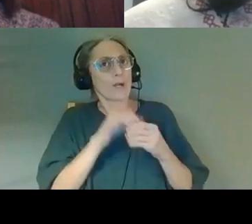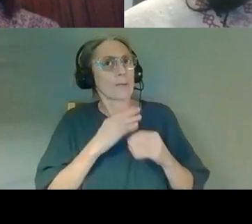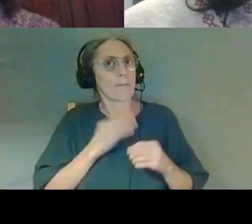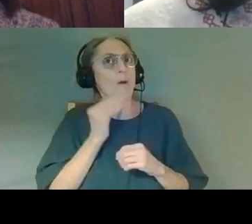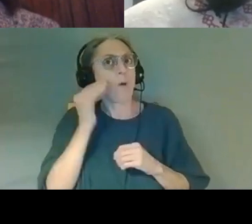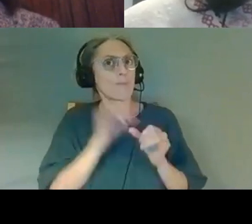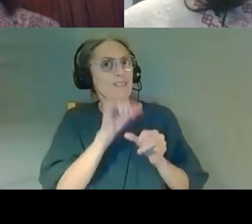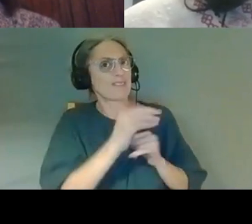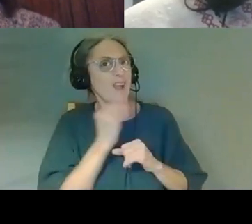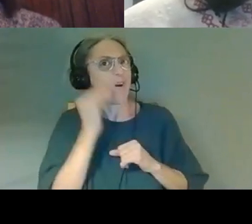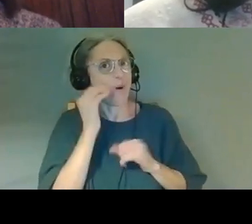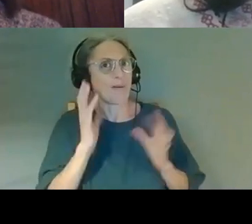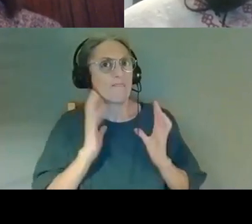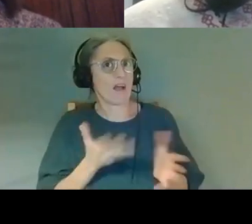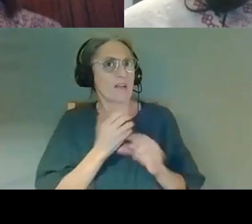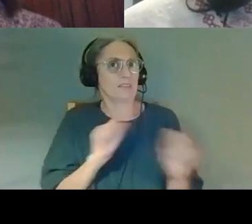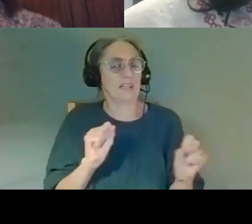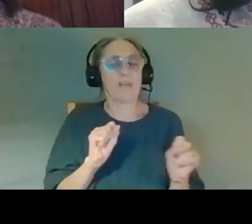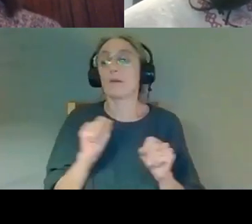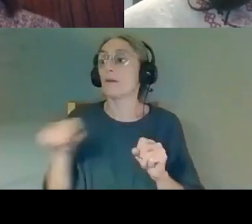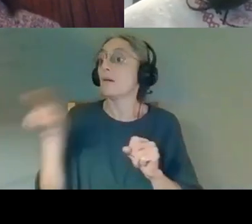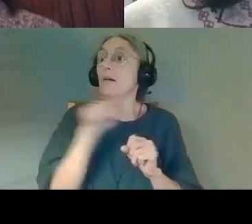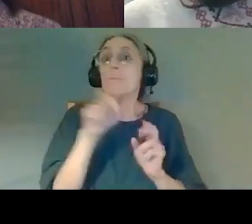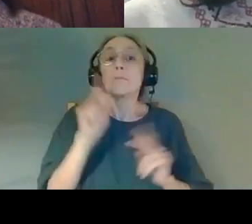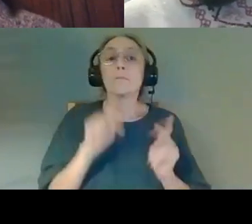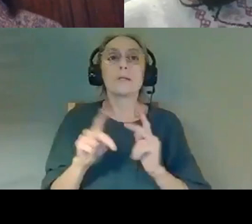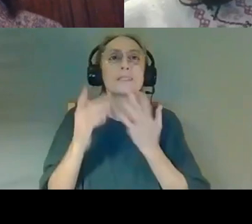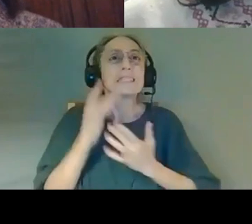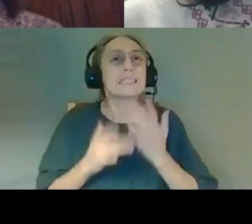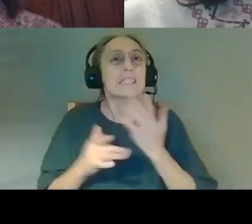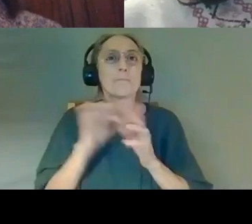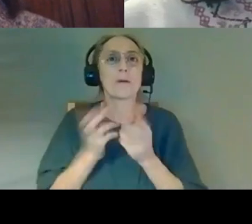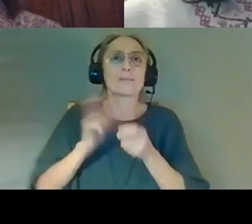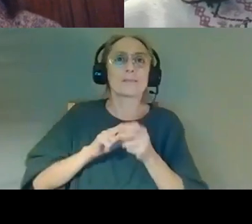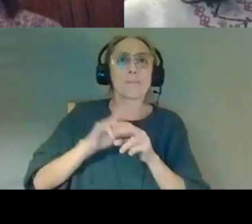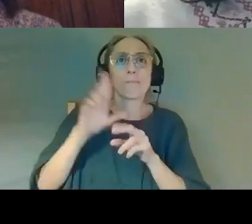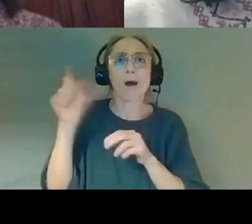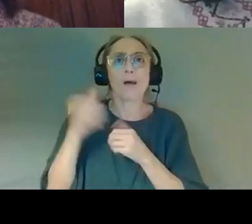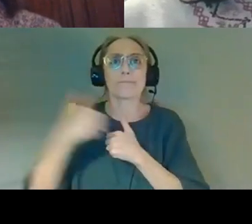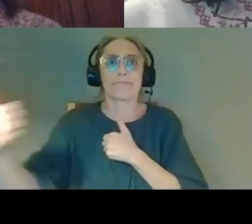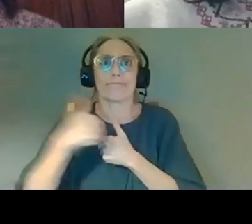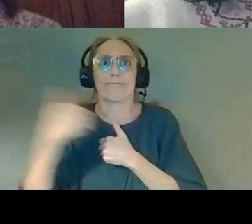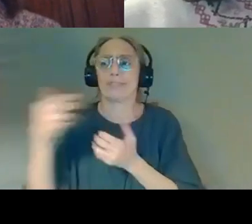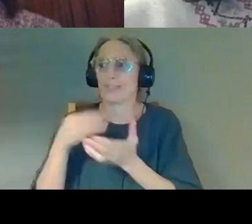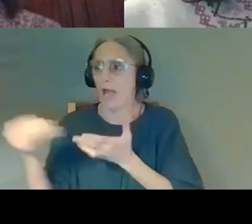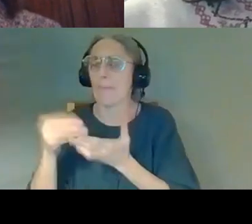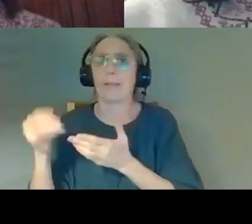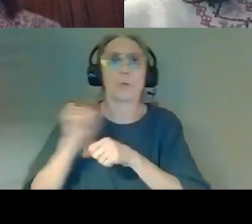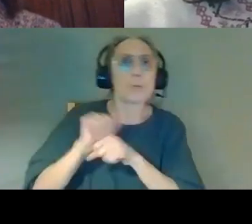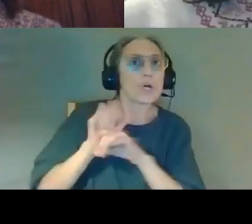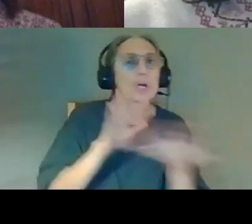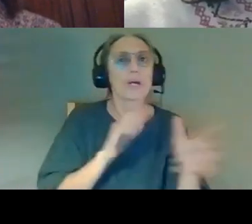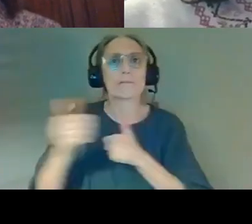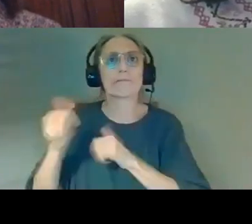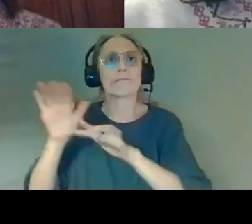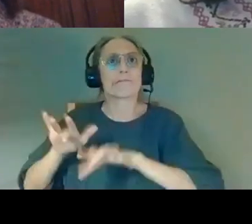the threat of COVID to get on the bus to go do many things they have to do daily. So I think listening to the community, I think most